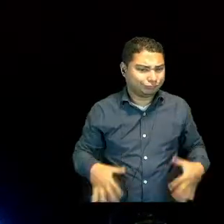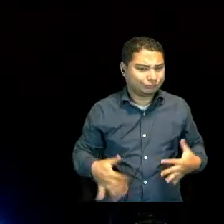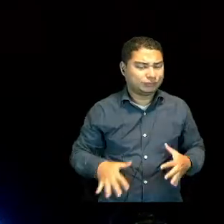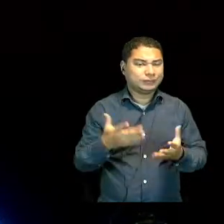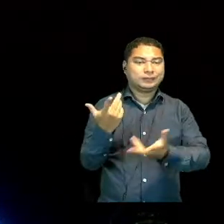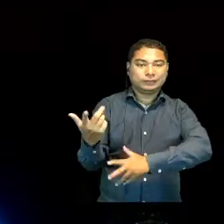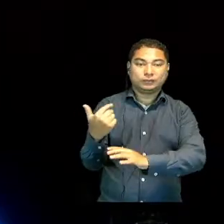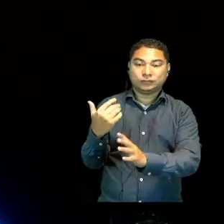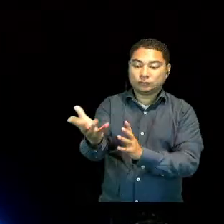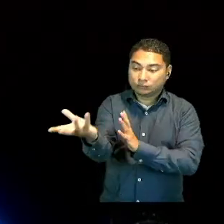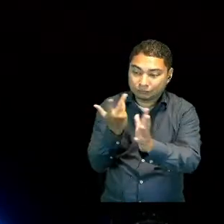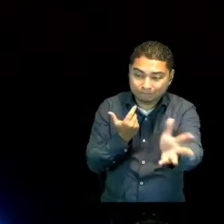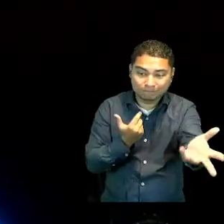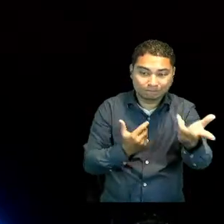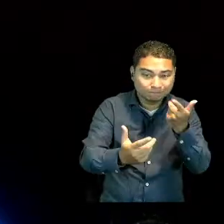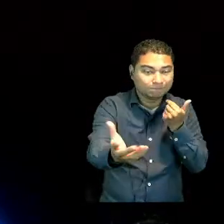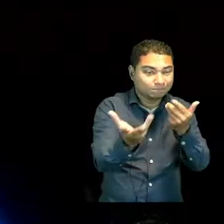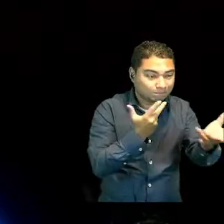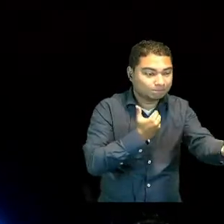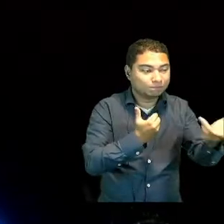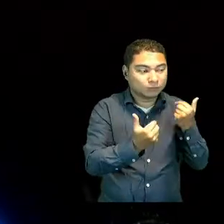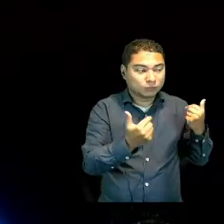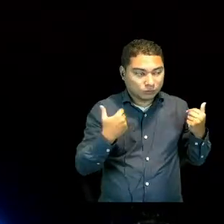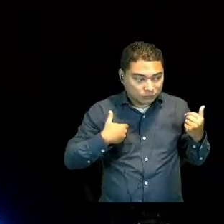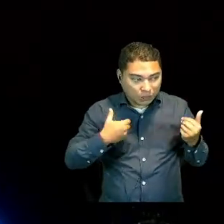with the Palestinian people.